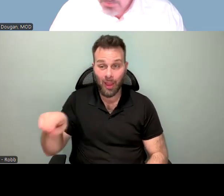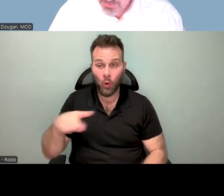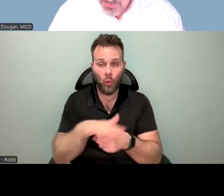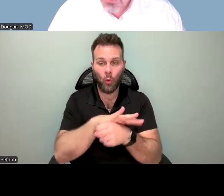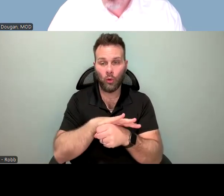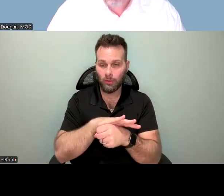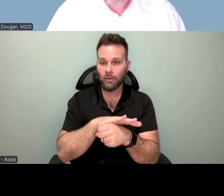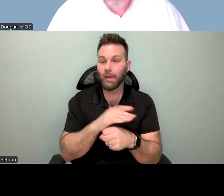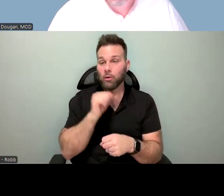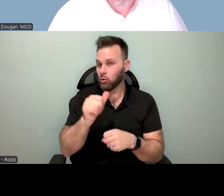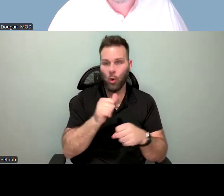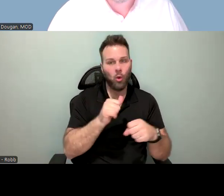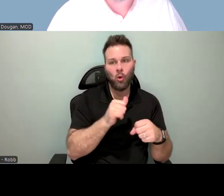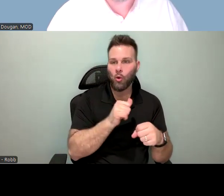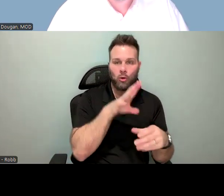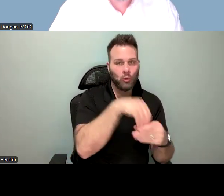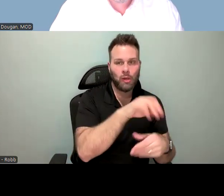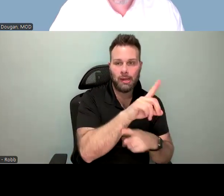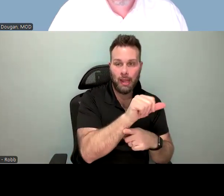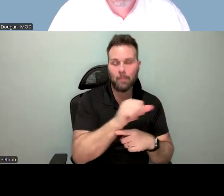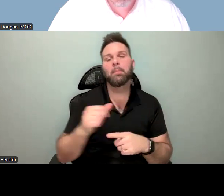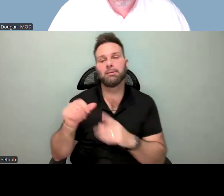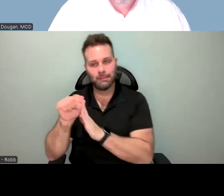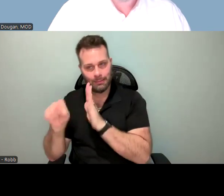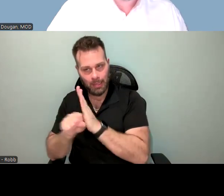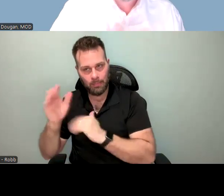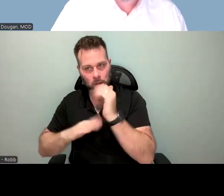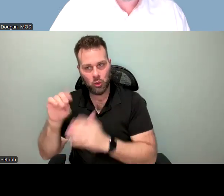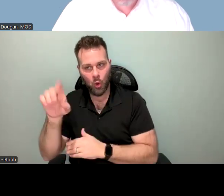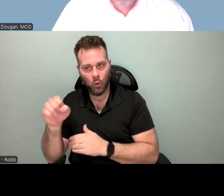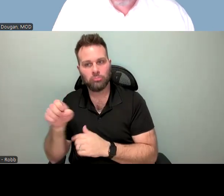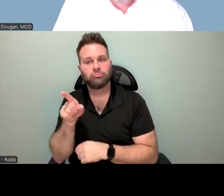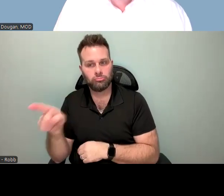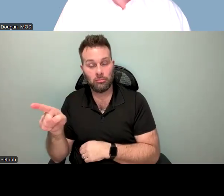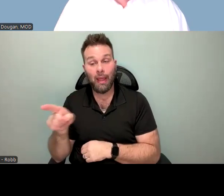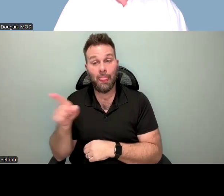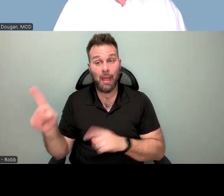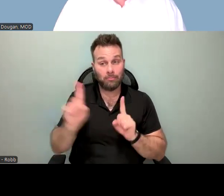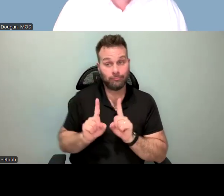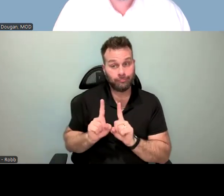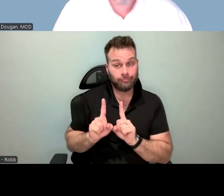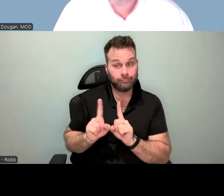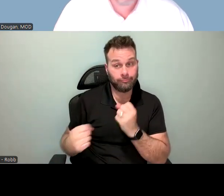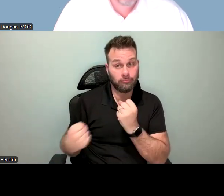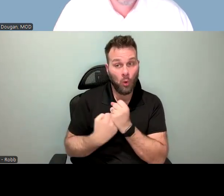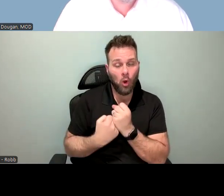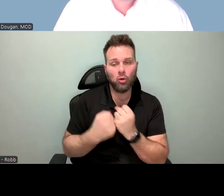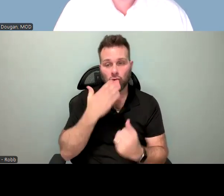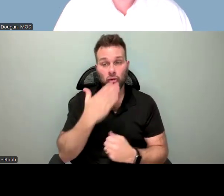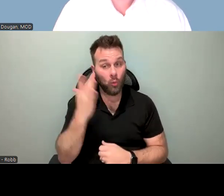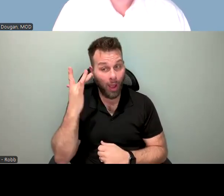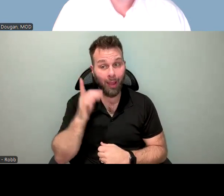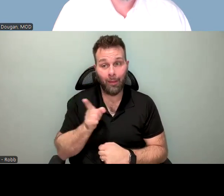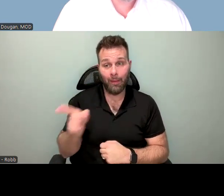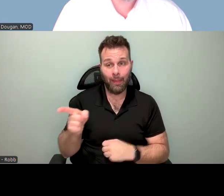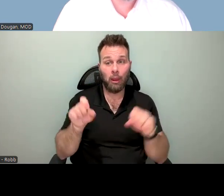don't cover the ADA, but they do cover our state building code. So having them in your corners is a great addition, because they might be able to